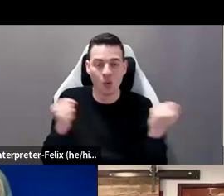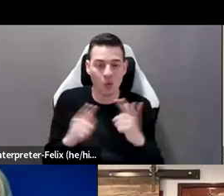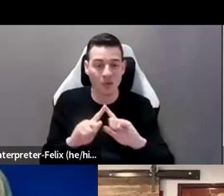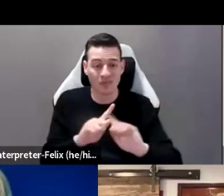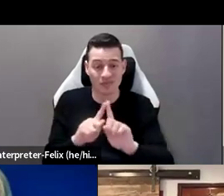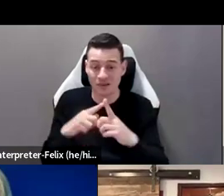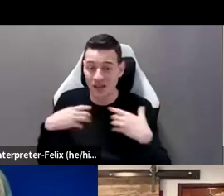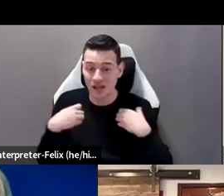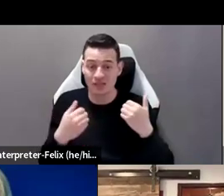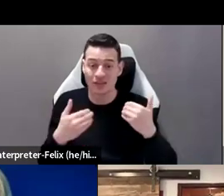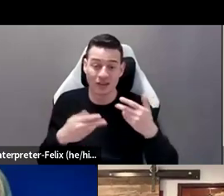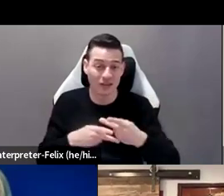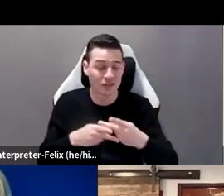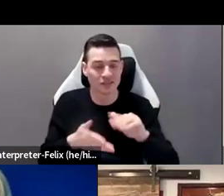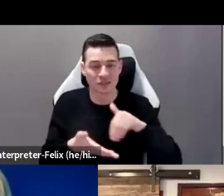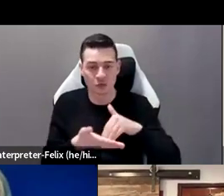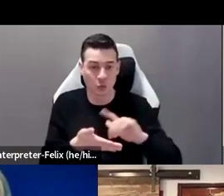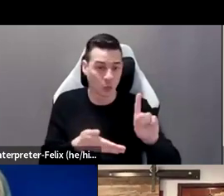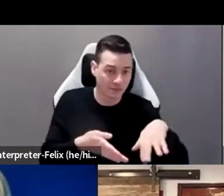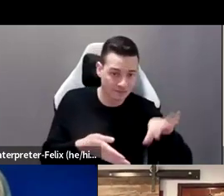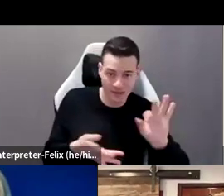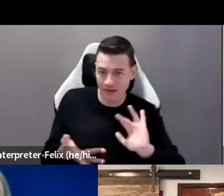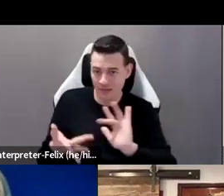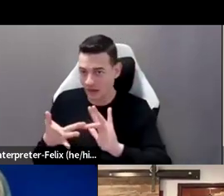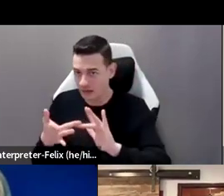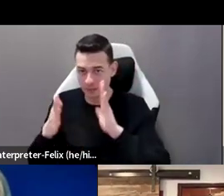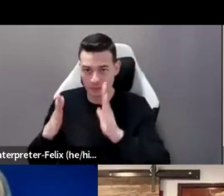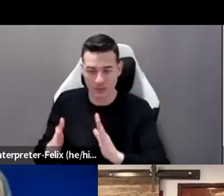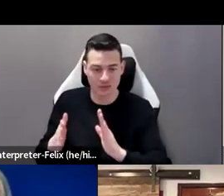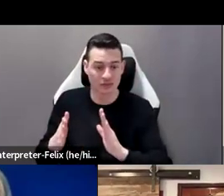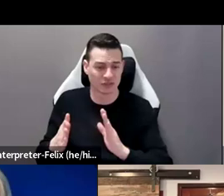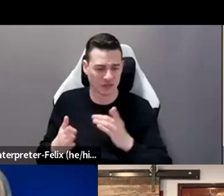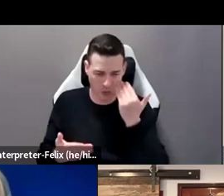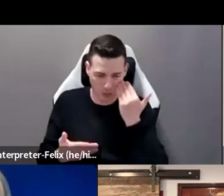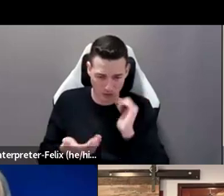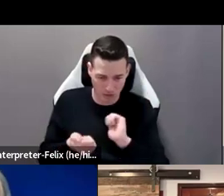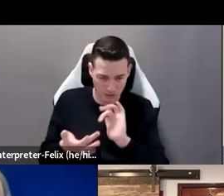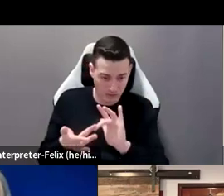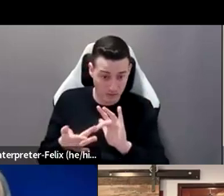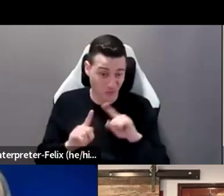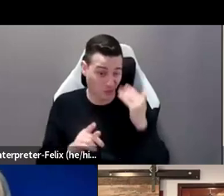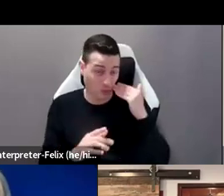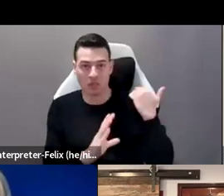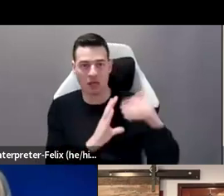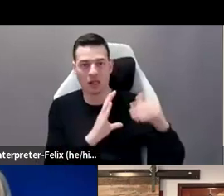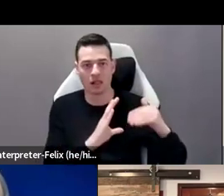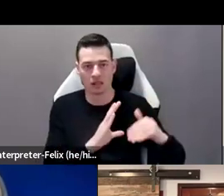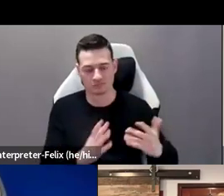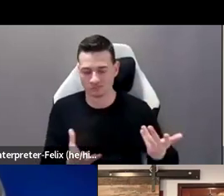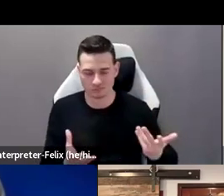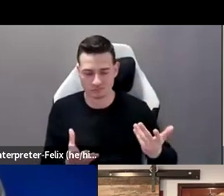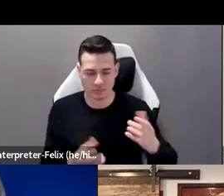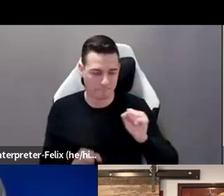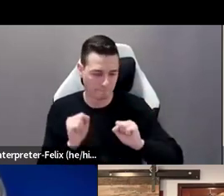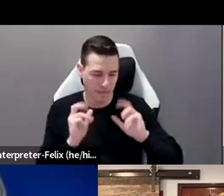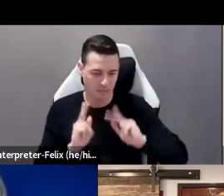could find them and the contacts and reaching out to them. But a lot of emails go unanswered because we just all get a lot of